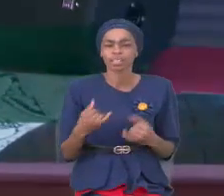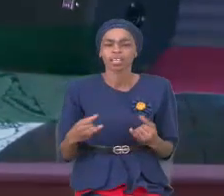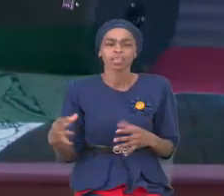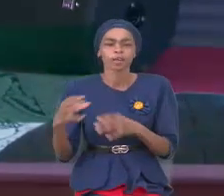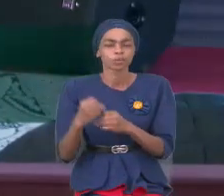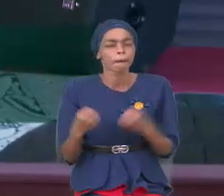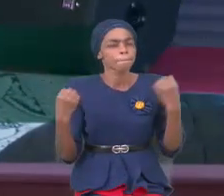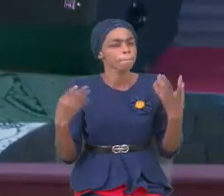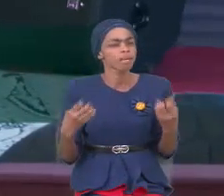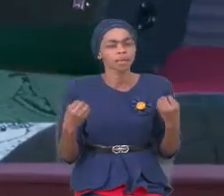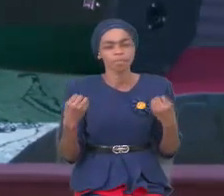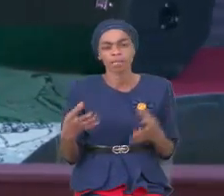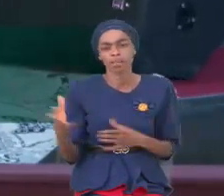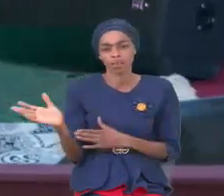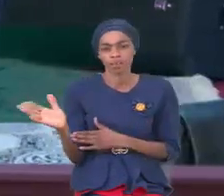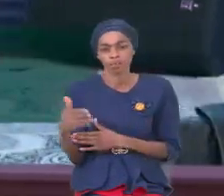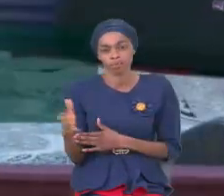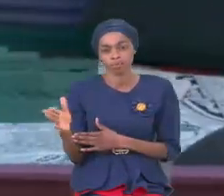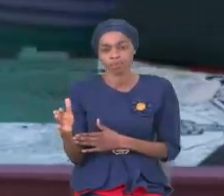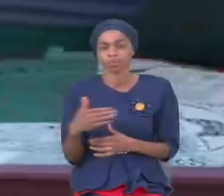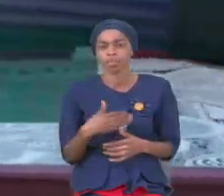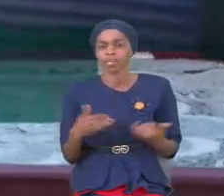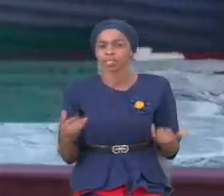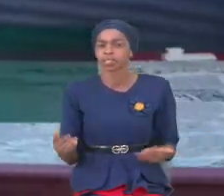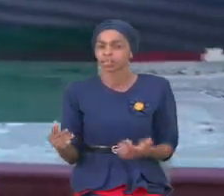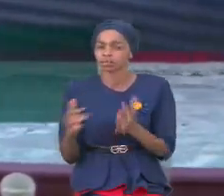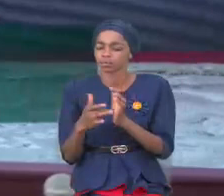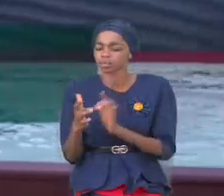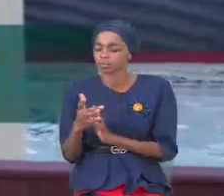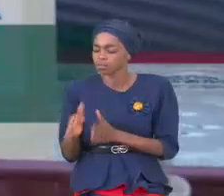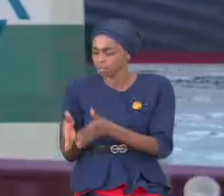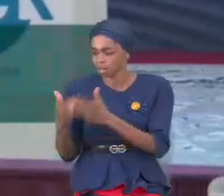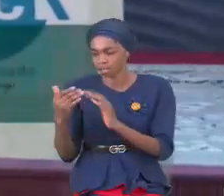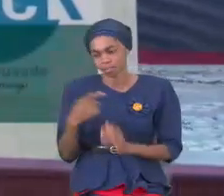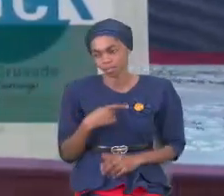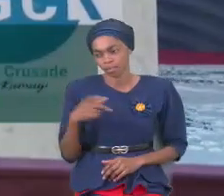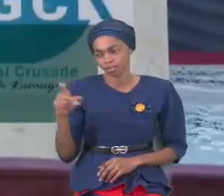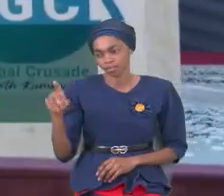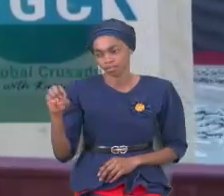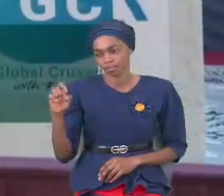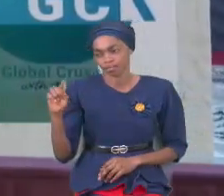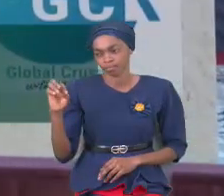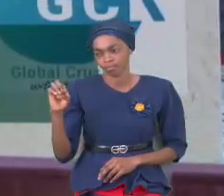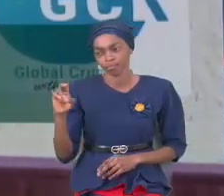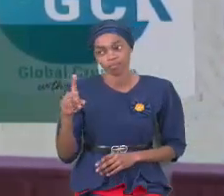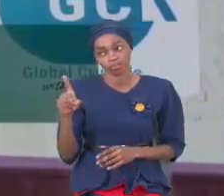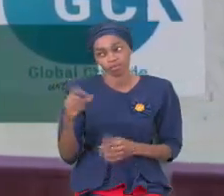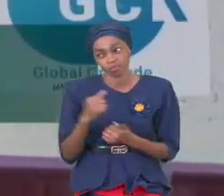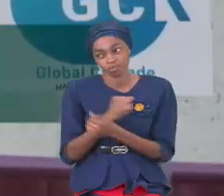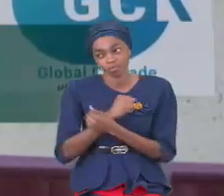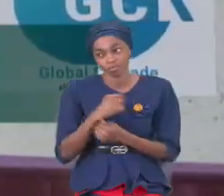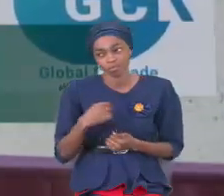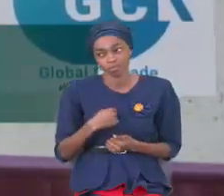multitude of fish. And the Lord then asked Peter, he said, lovest thou me more than